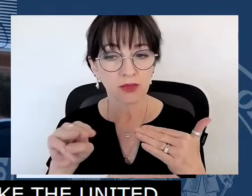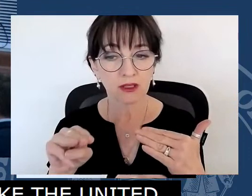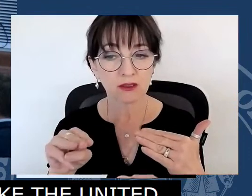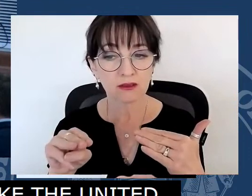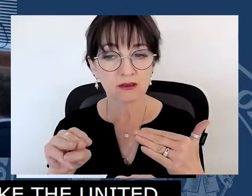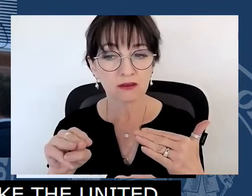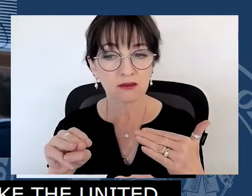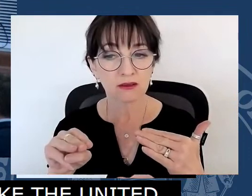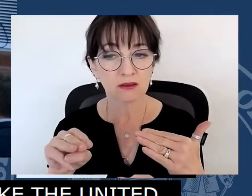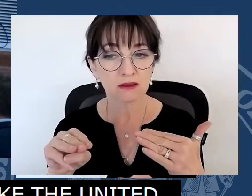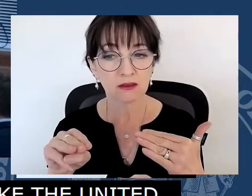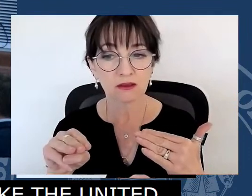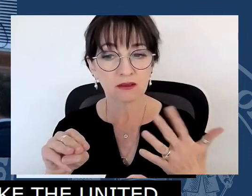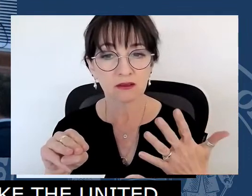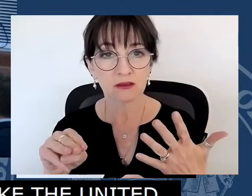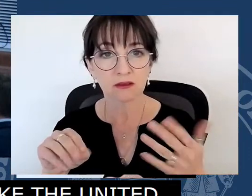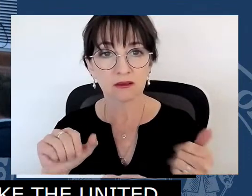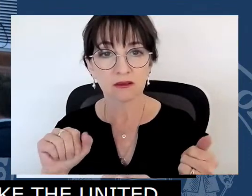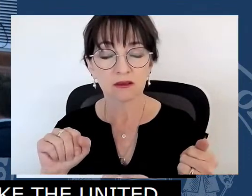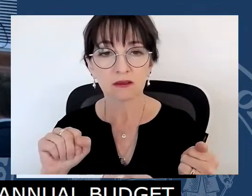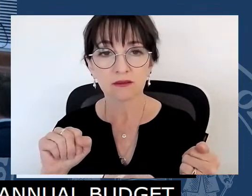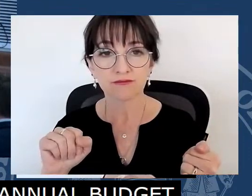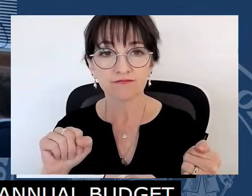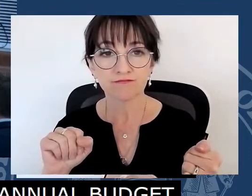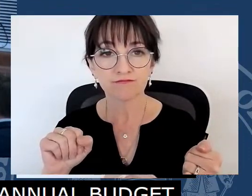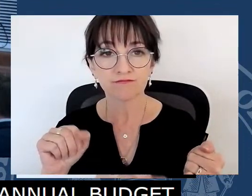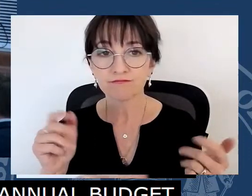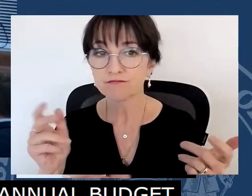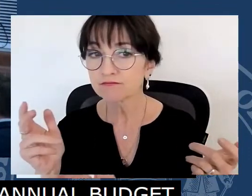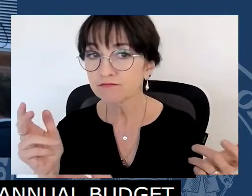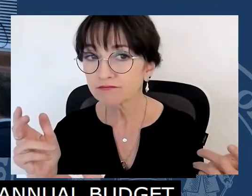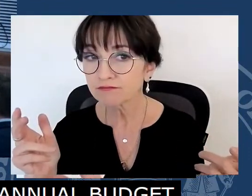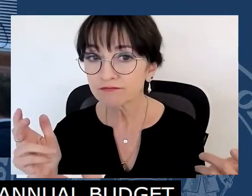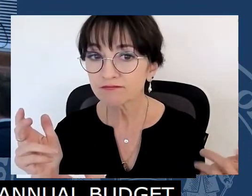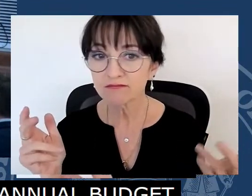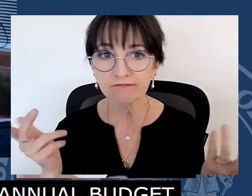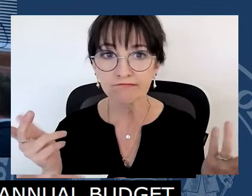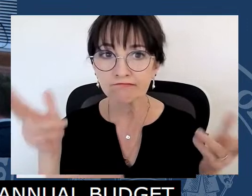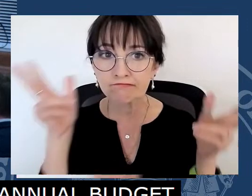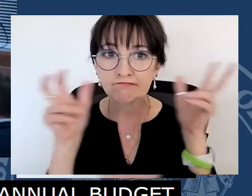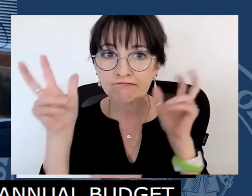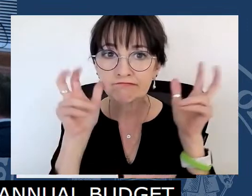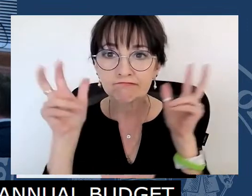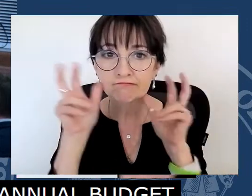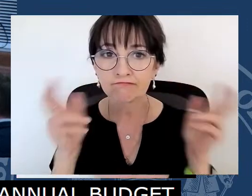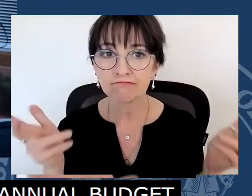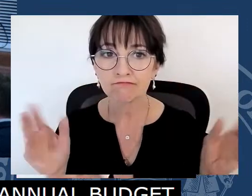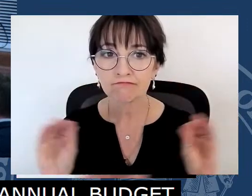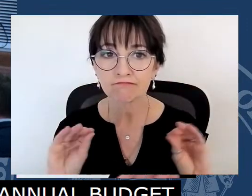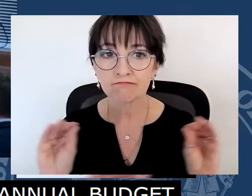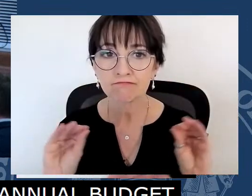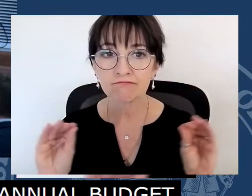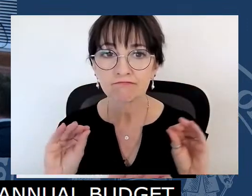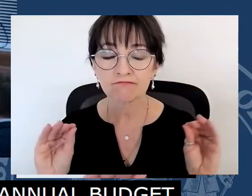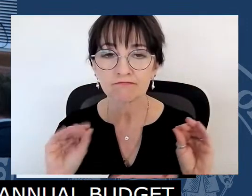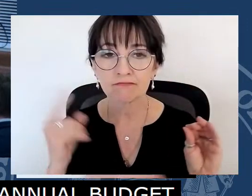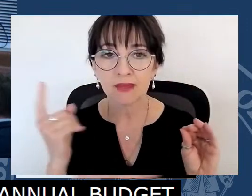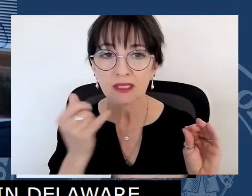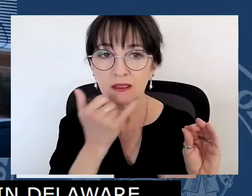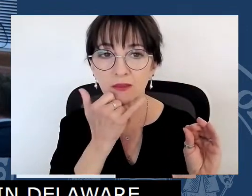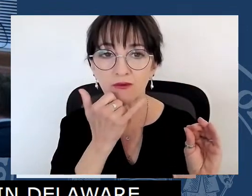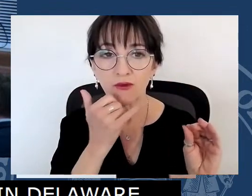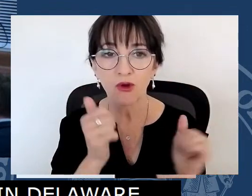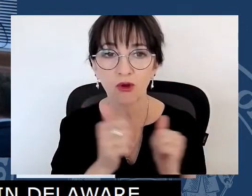probably by maybe not a trillion, but close to that. In Delaware and most states across the country, we have to